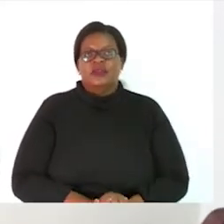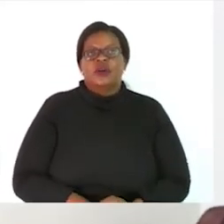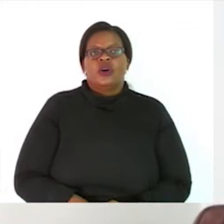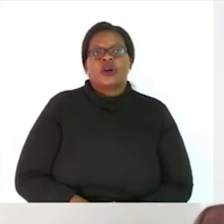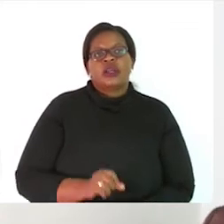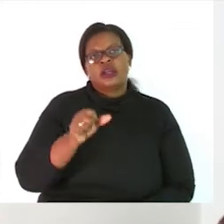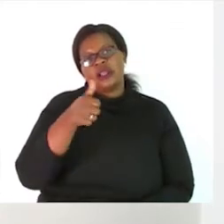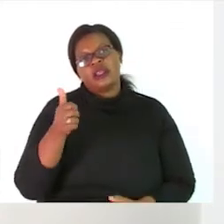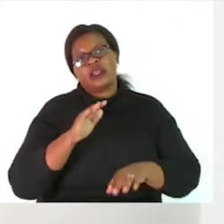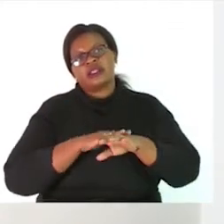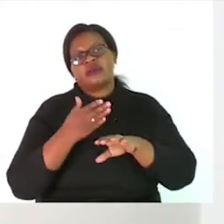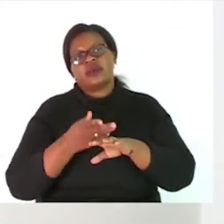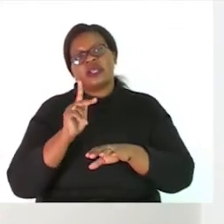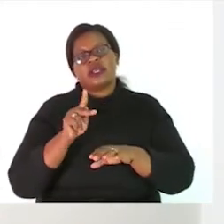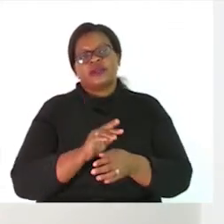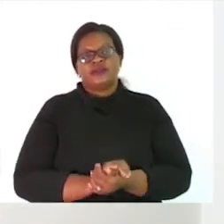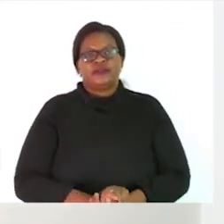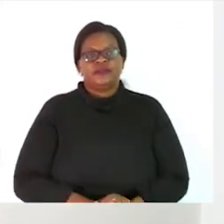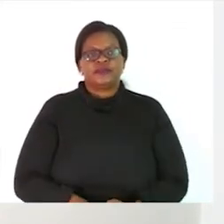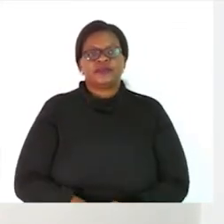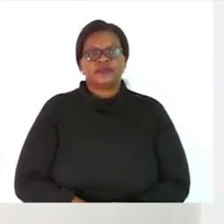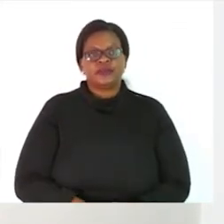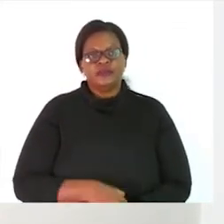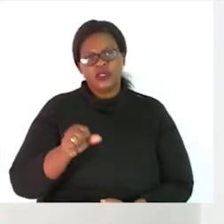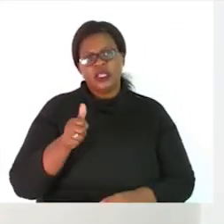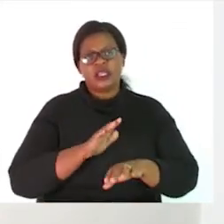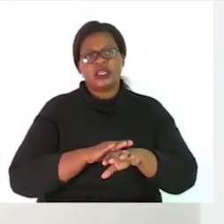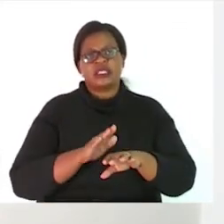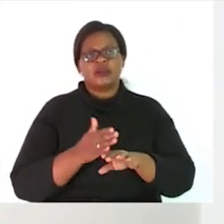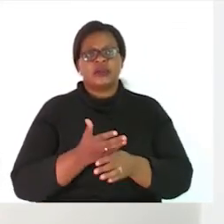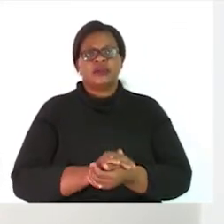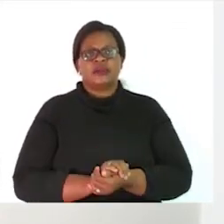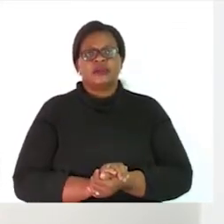you. One more example.